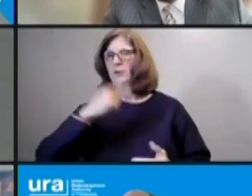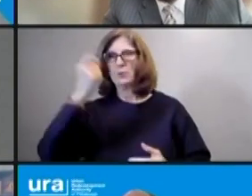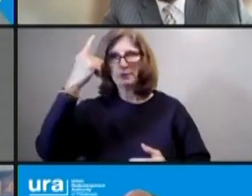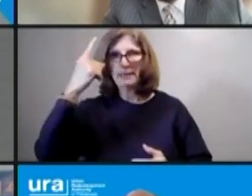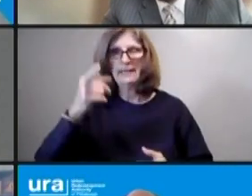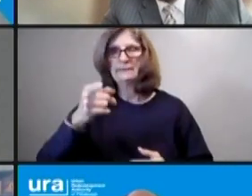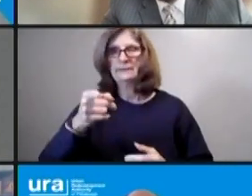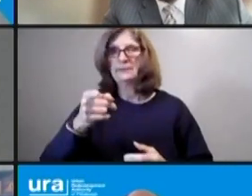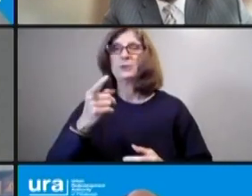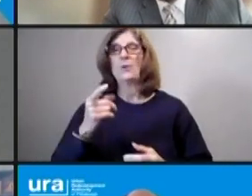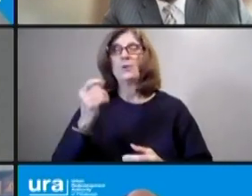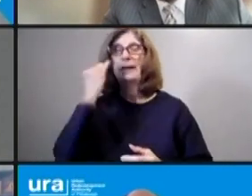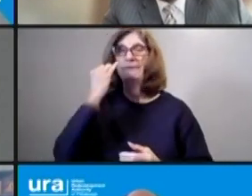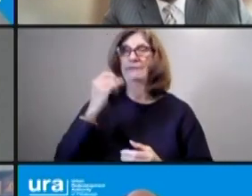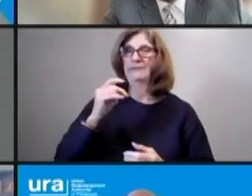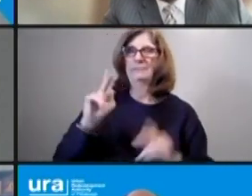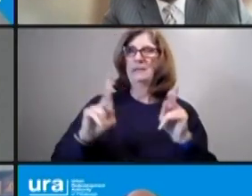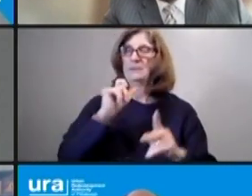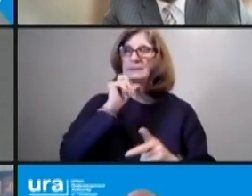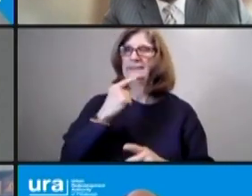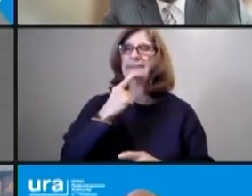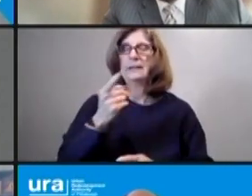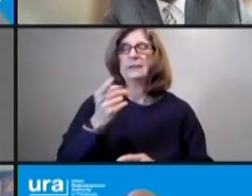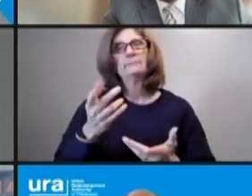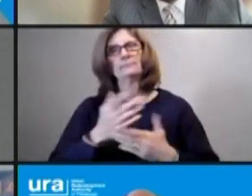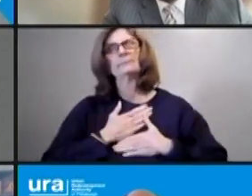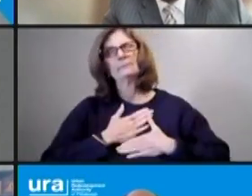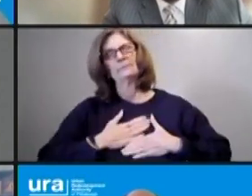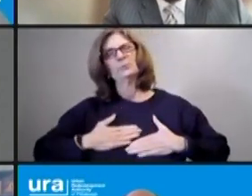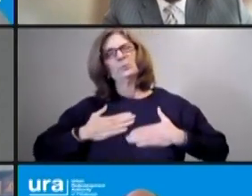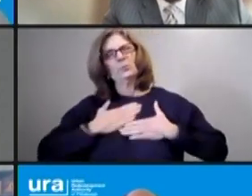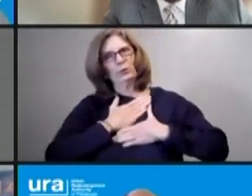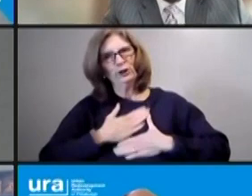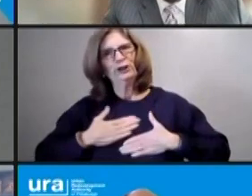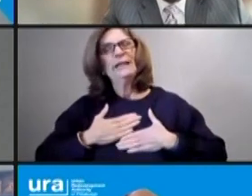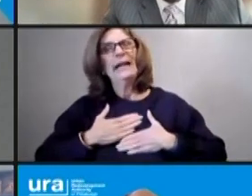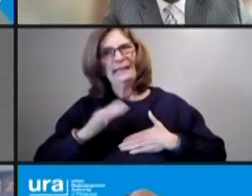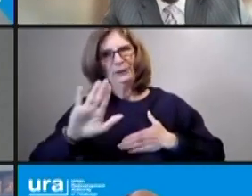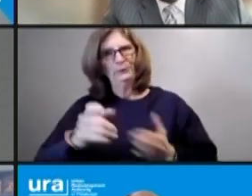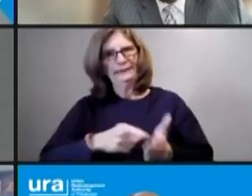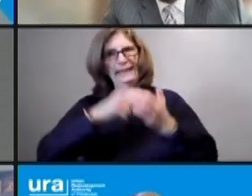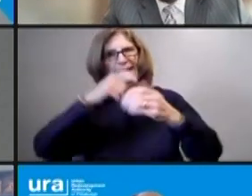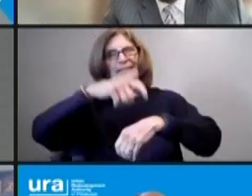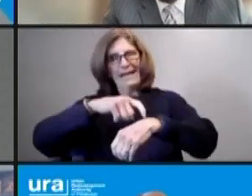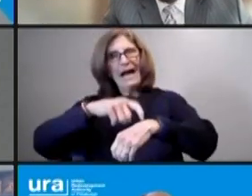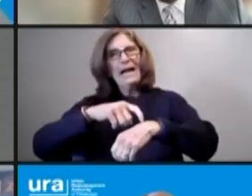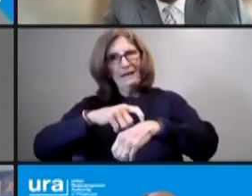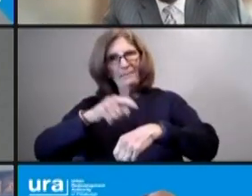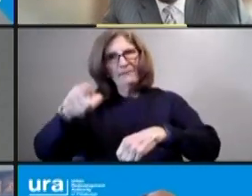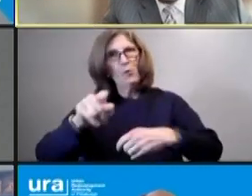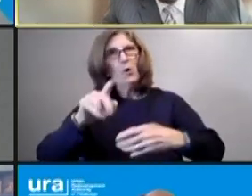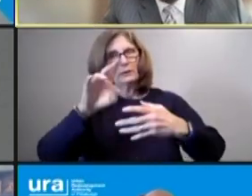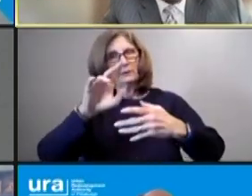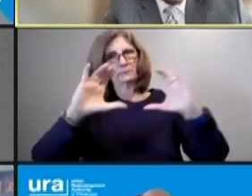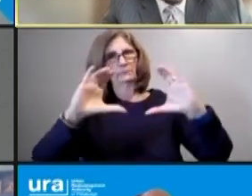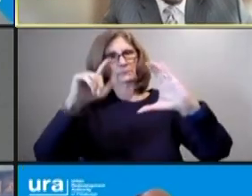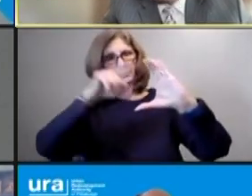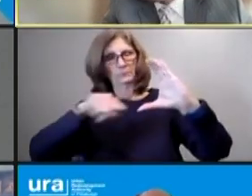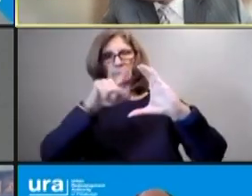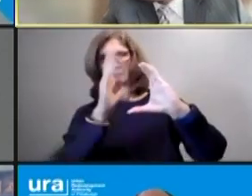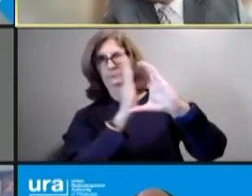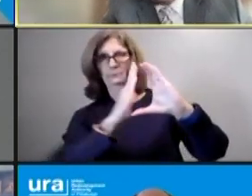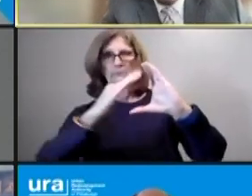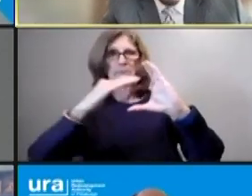told you yet, we appreciate, I think I speak for other people when I say we appreciate your graphics. And the clarity. I